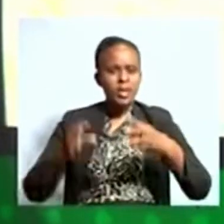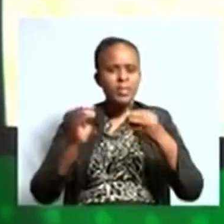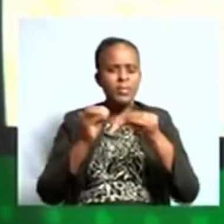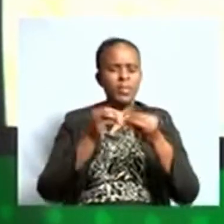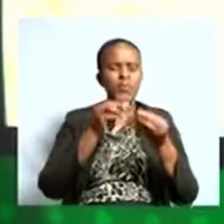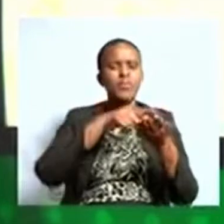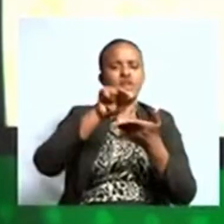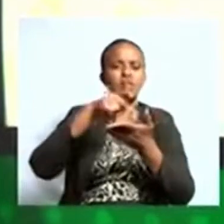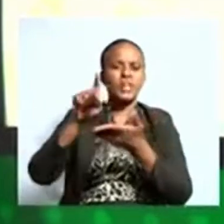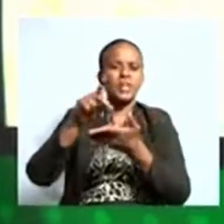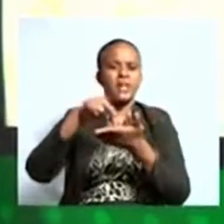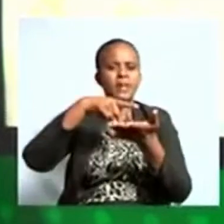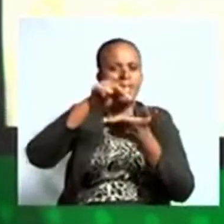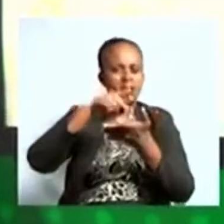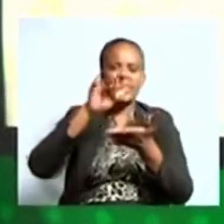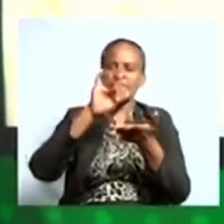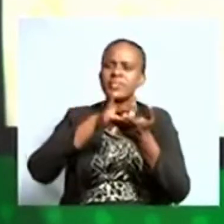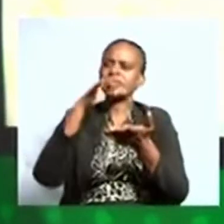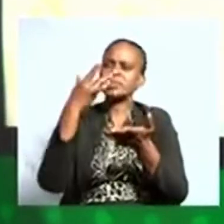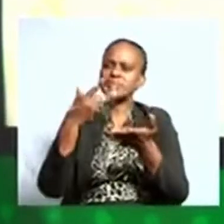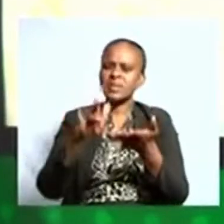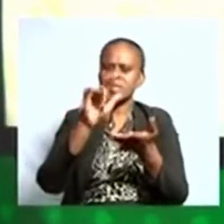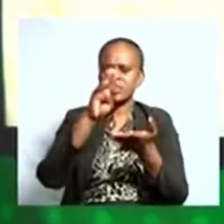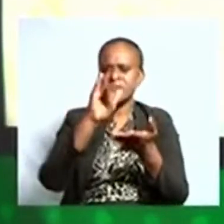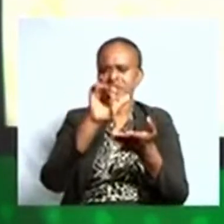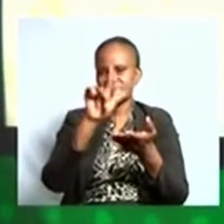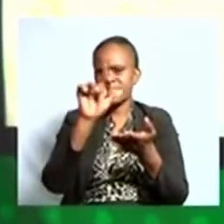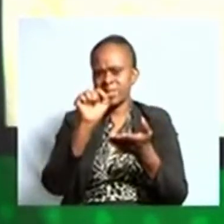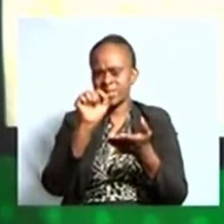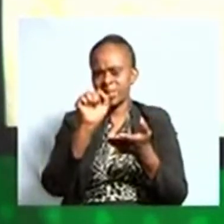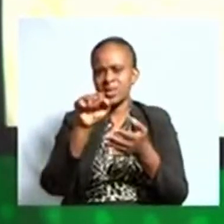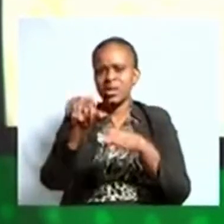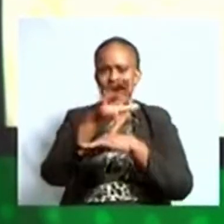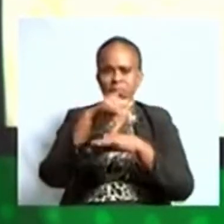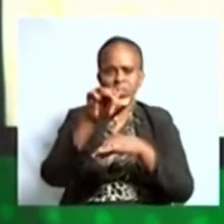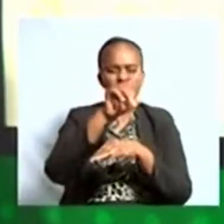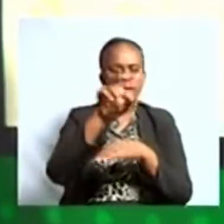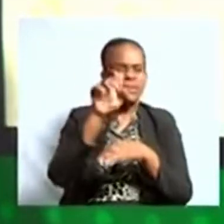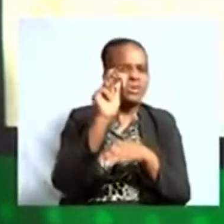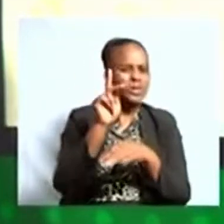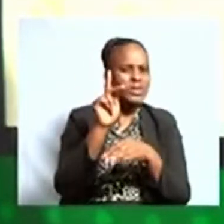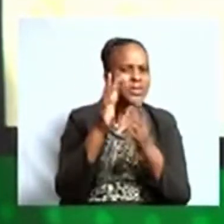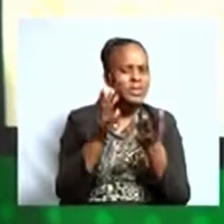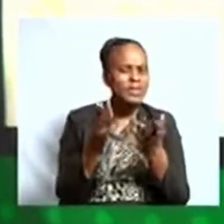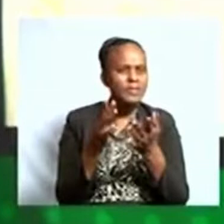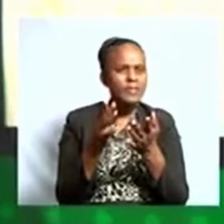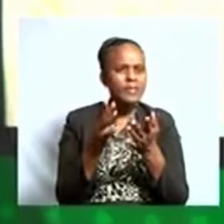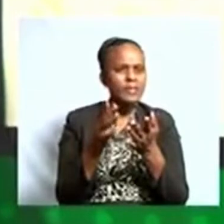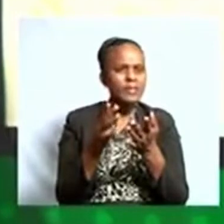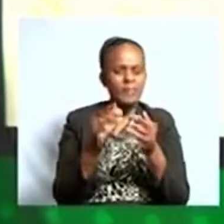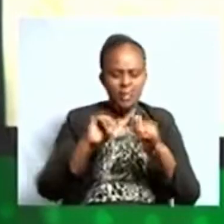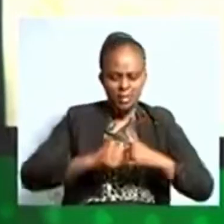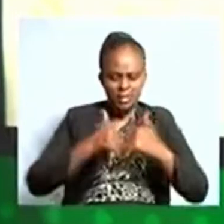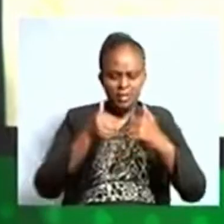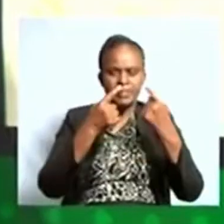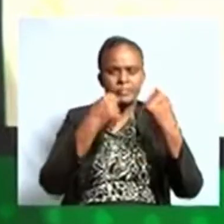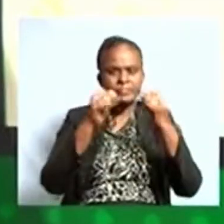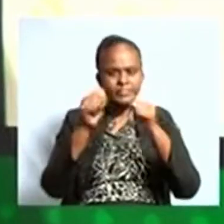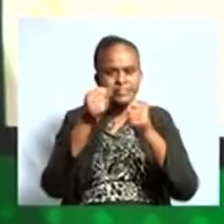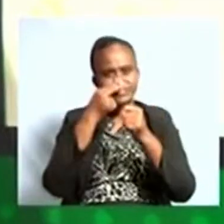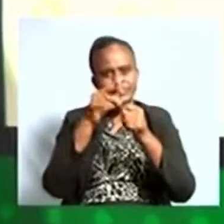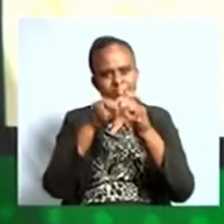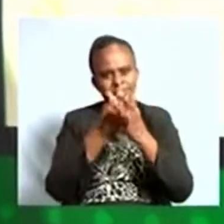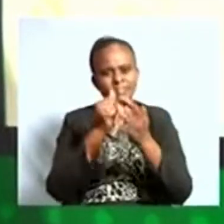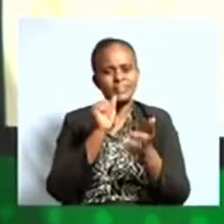that the bills are quite high. They are being charged over 100 kwacha and like that. So we are trying to look